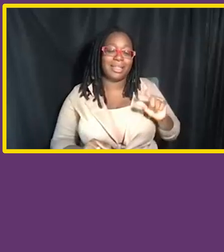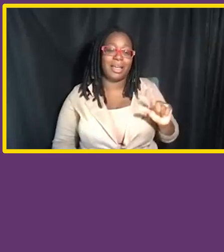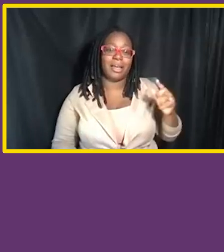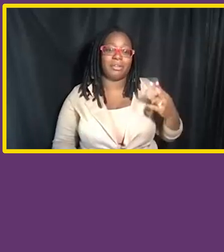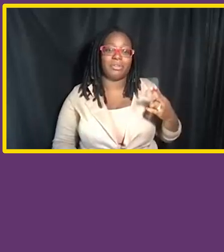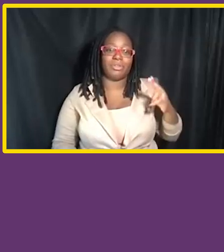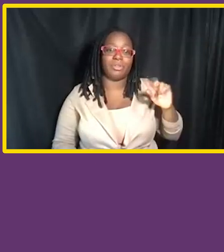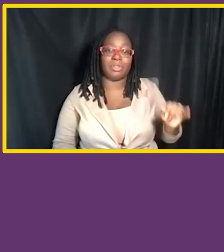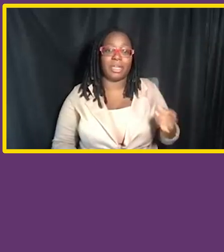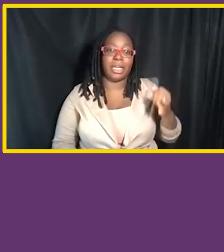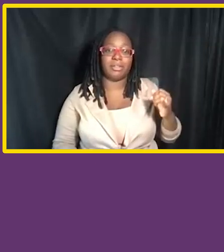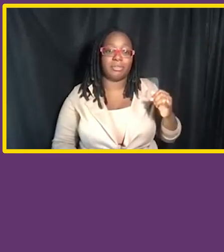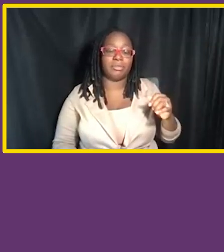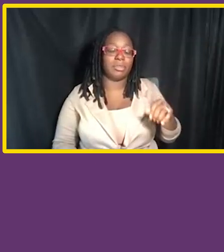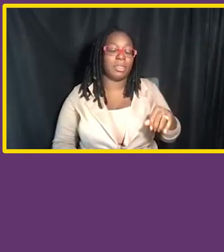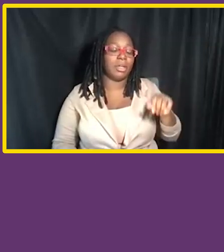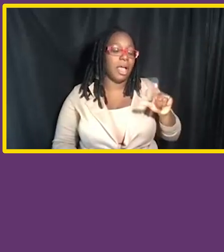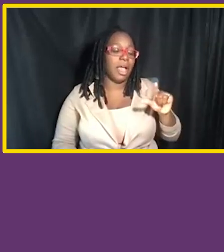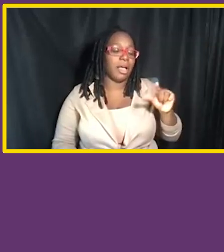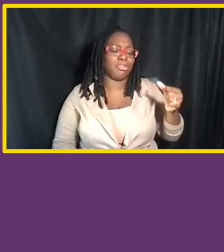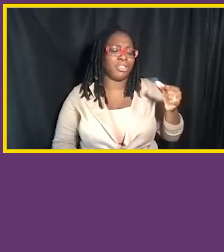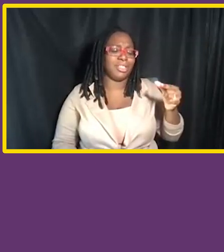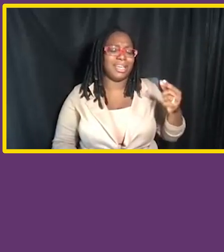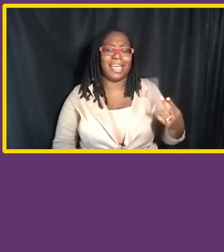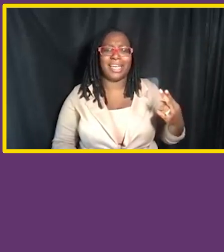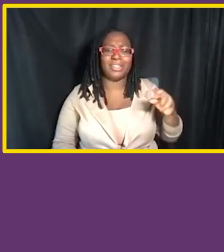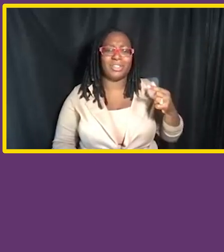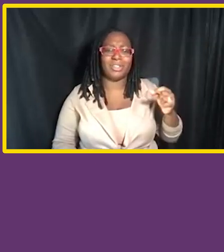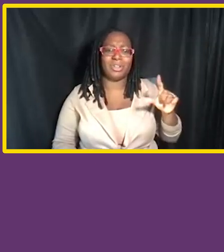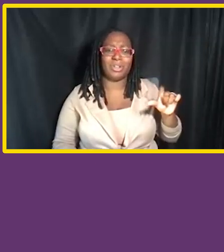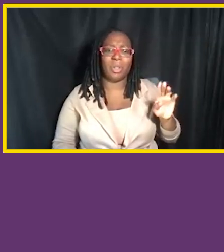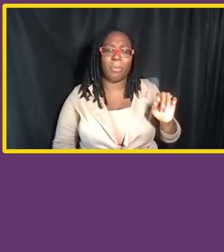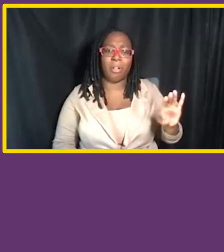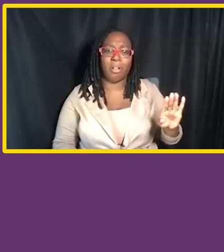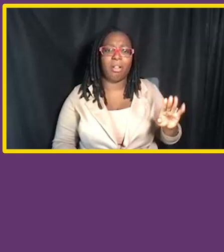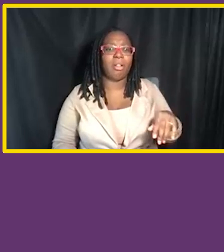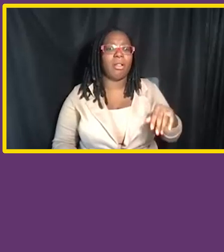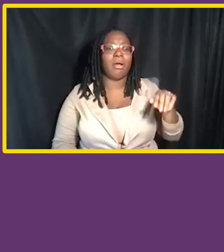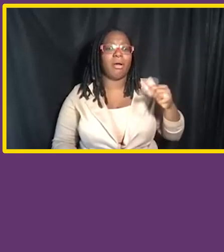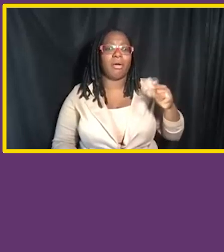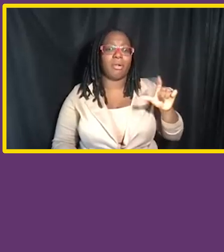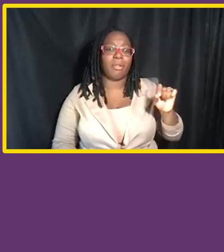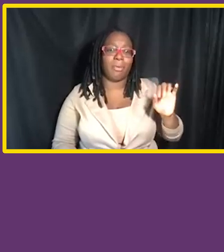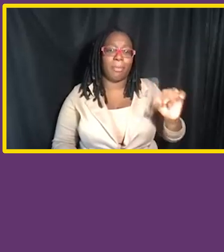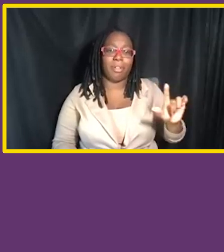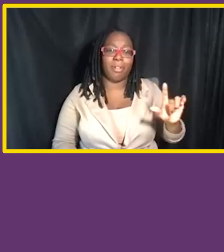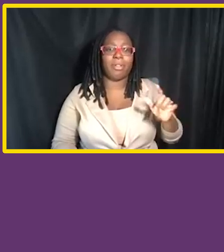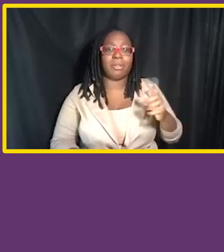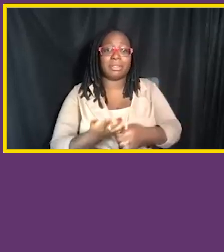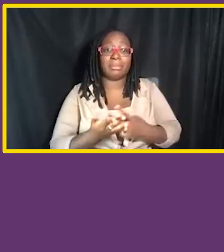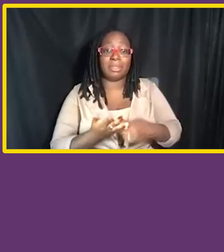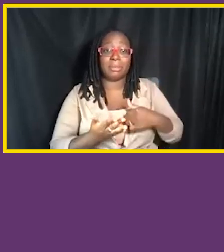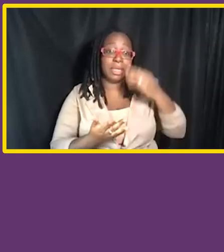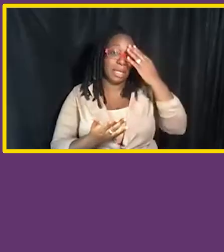where Amy has said, Lindsay, I need you to step in and handle this conversation, right? So at times,